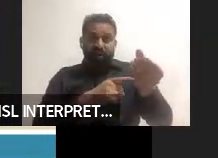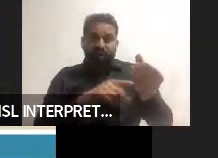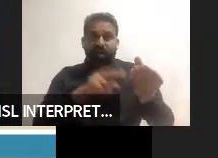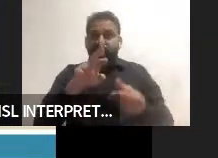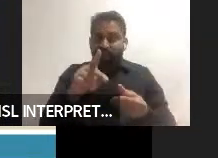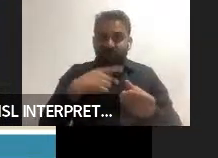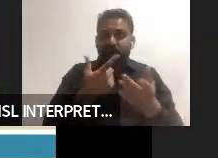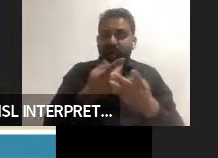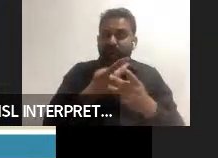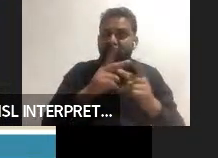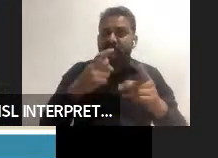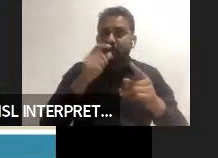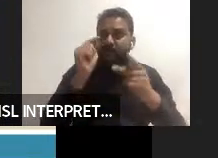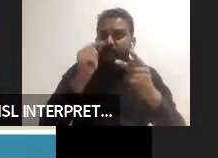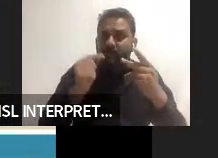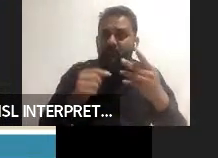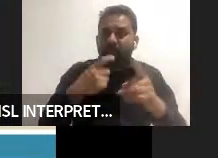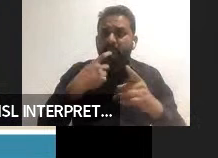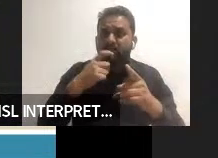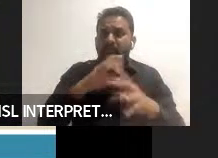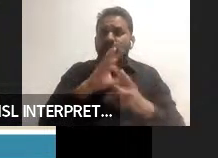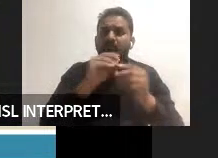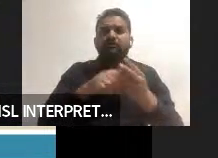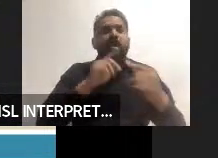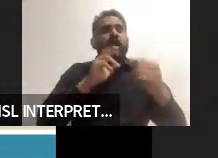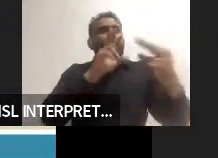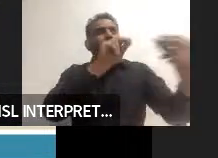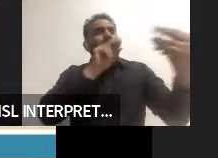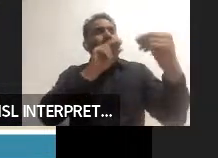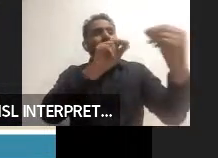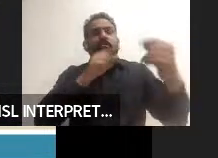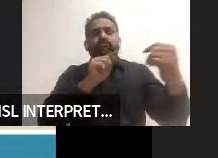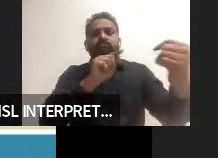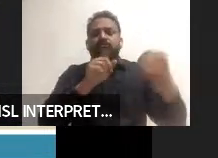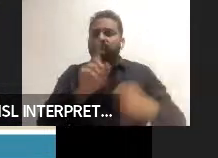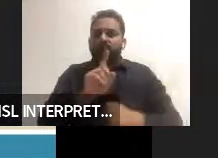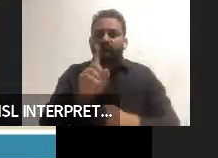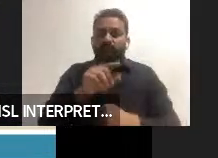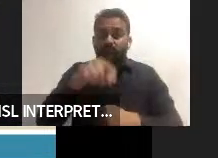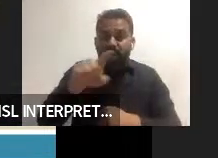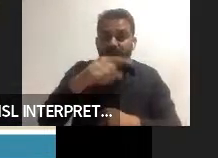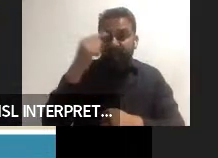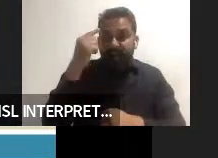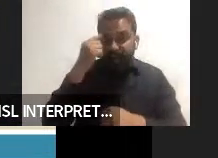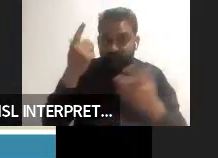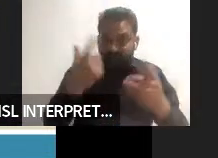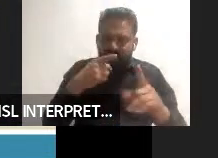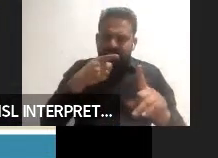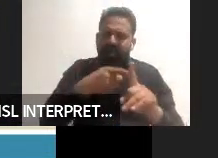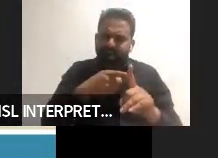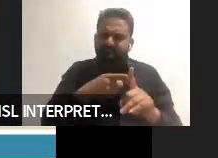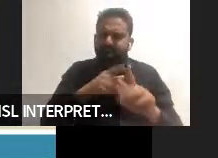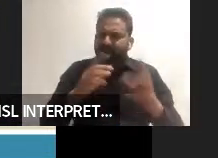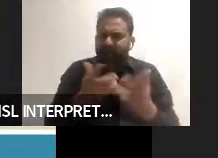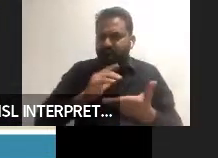are important. There is no oral argument. So you need to think in that context of learning